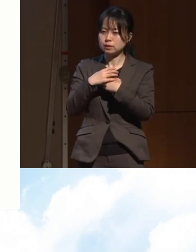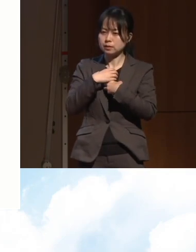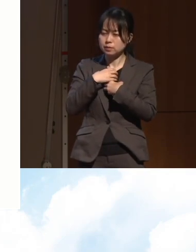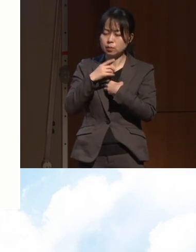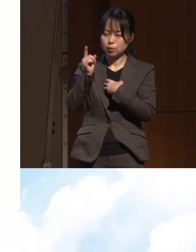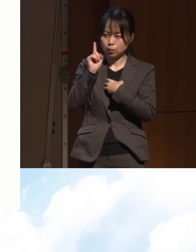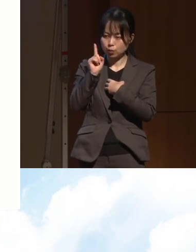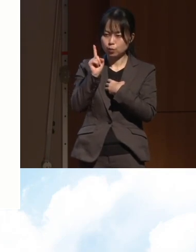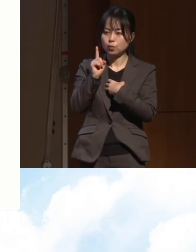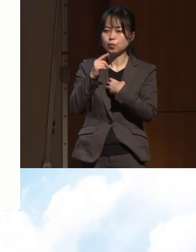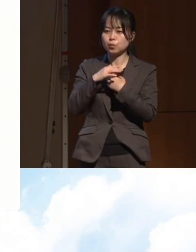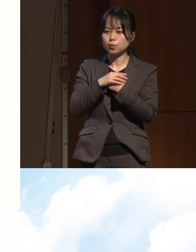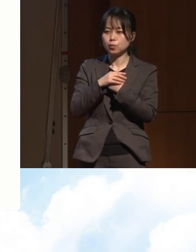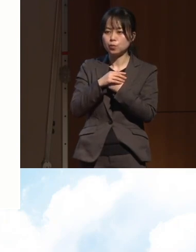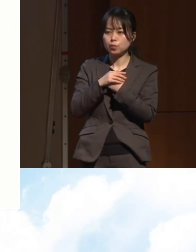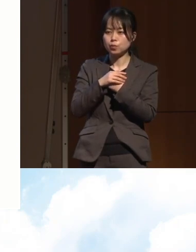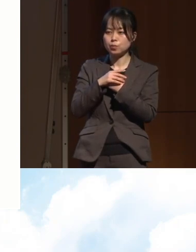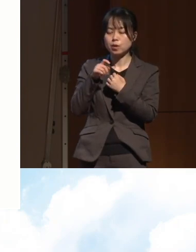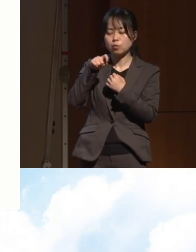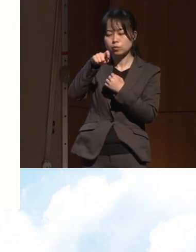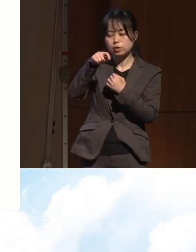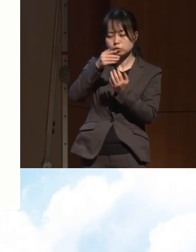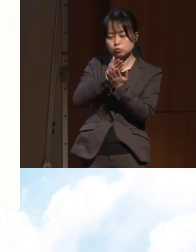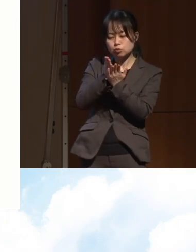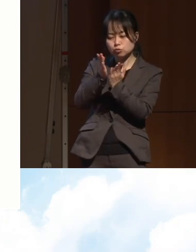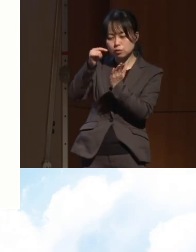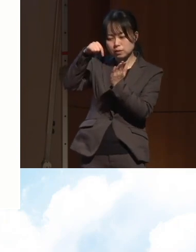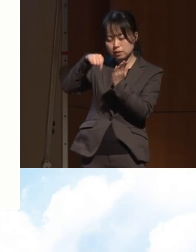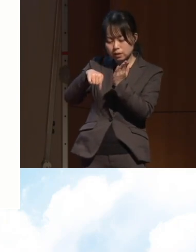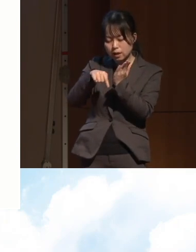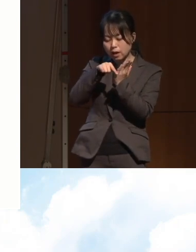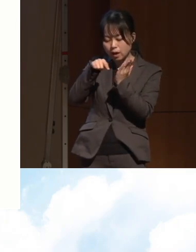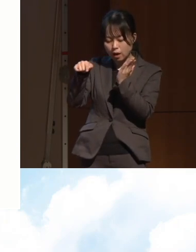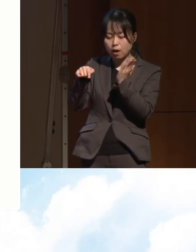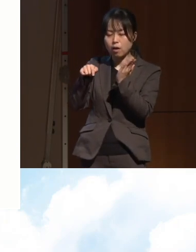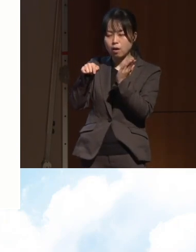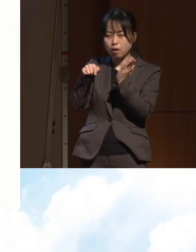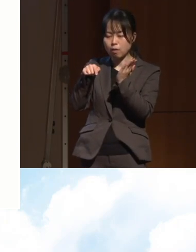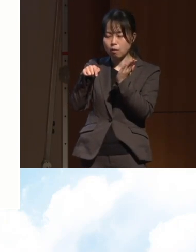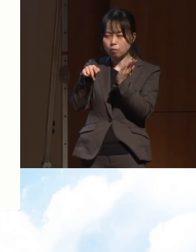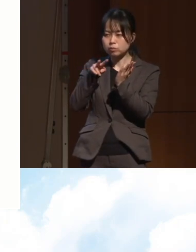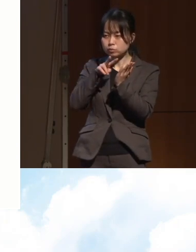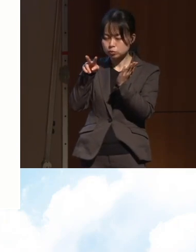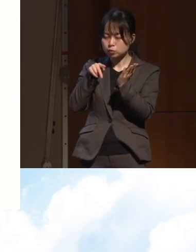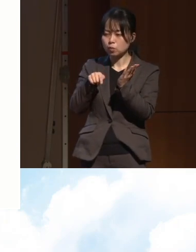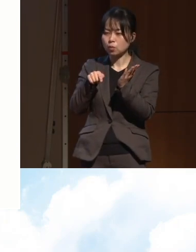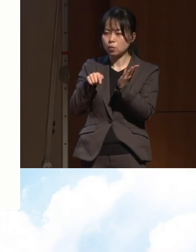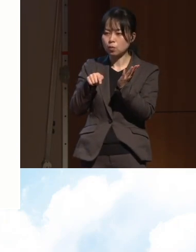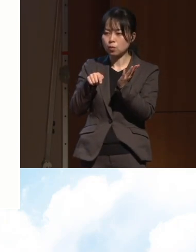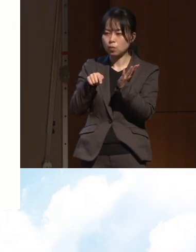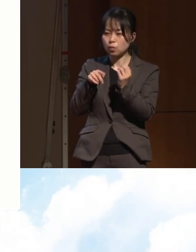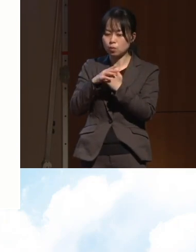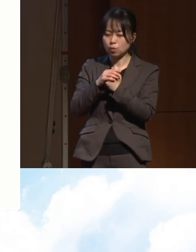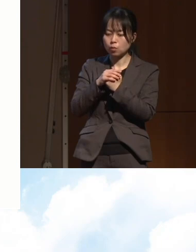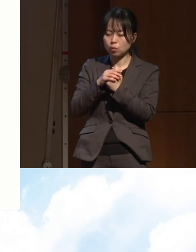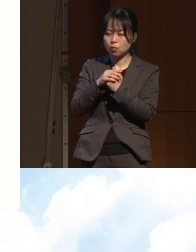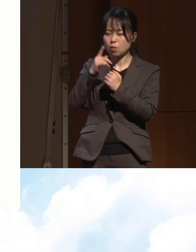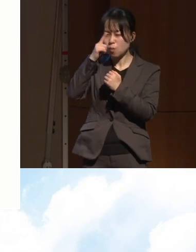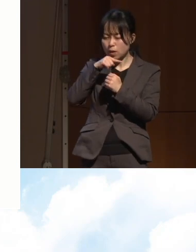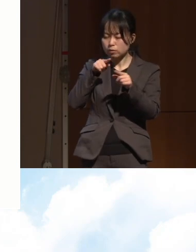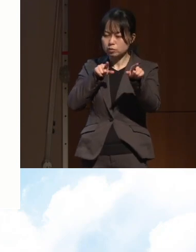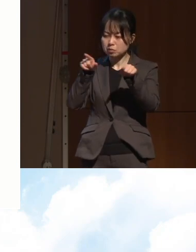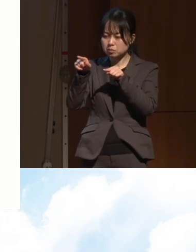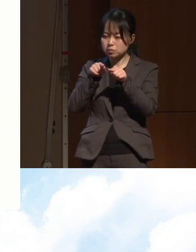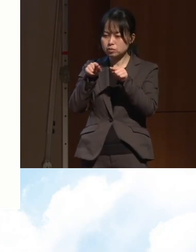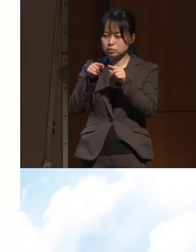out there in the paramyxovirus family that would bring both of those attributes together, much as